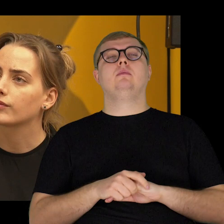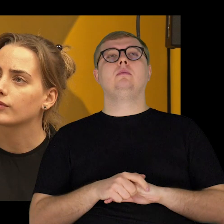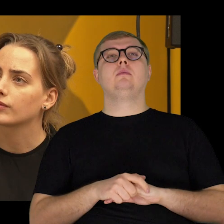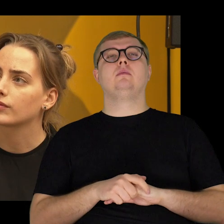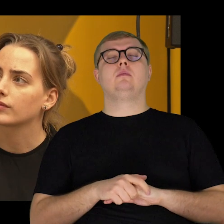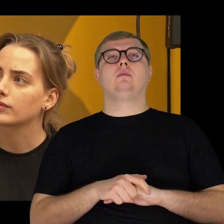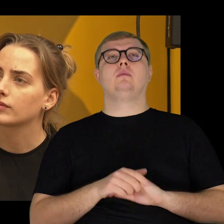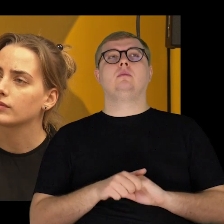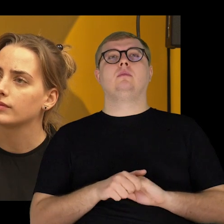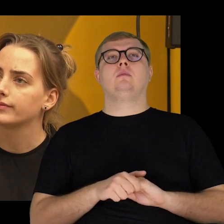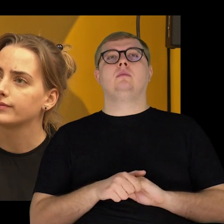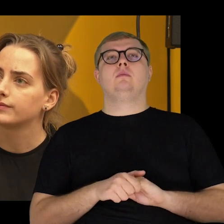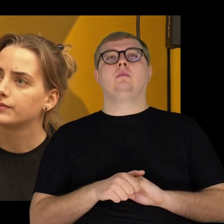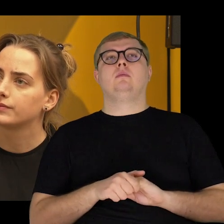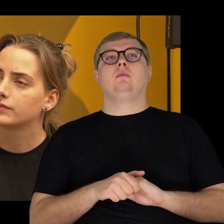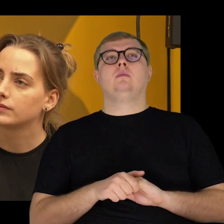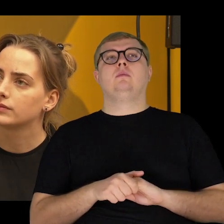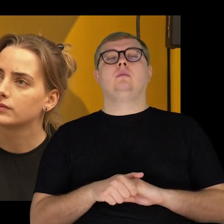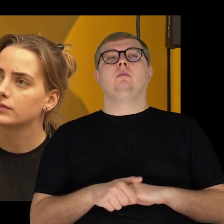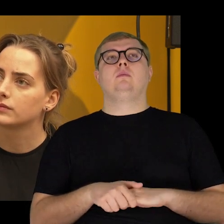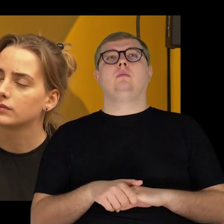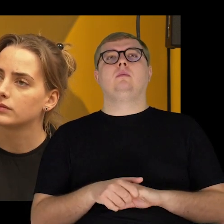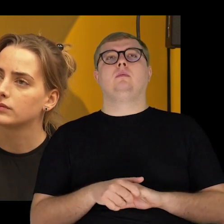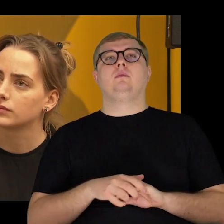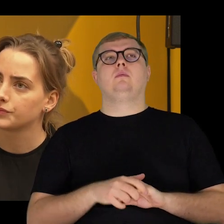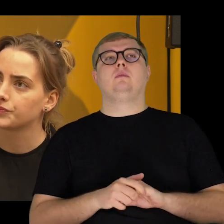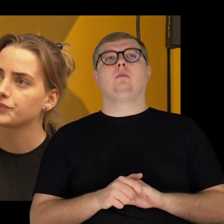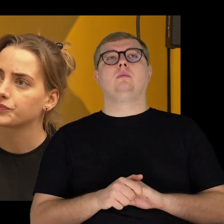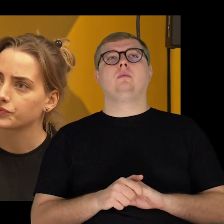that's definitely completely,